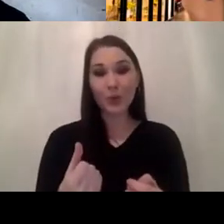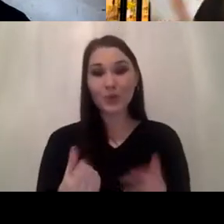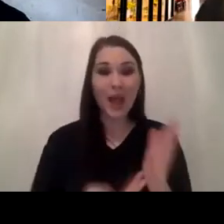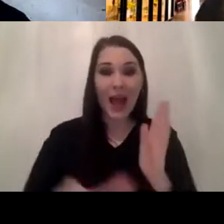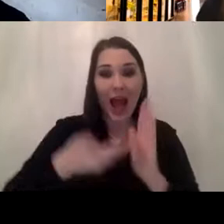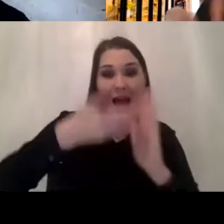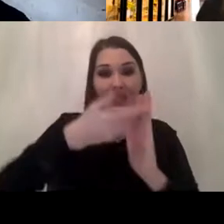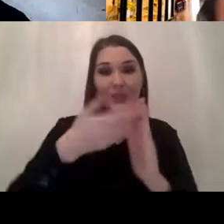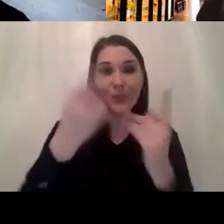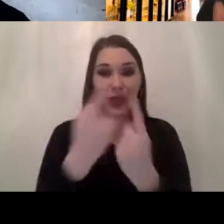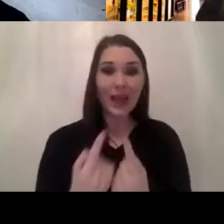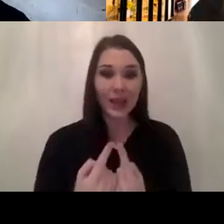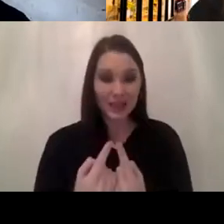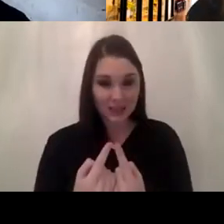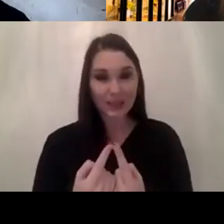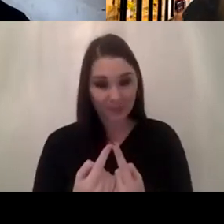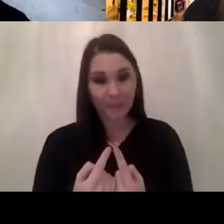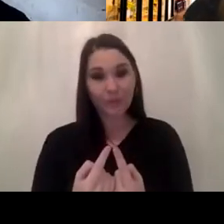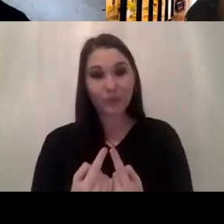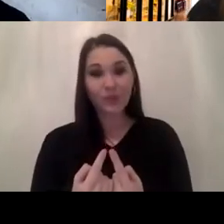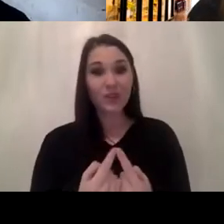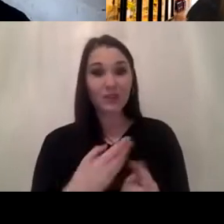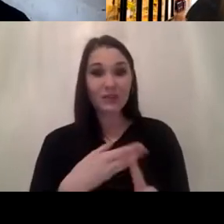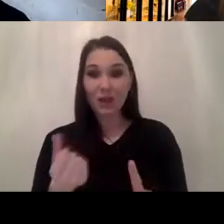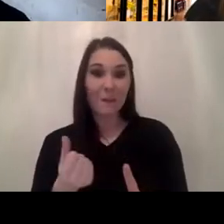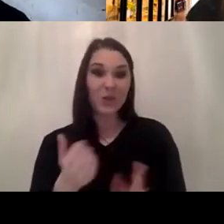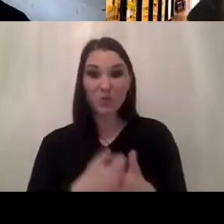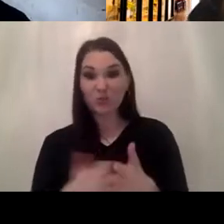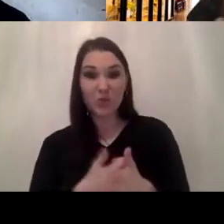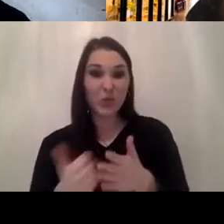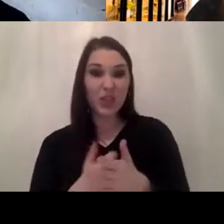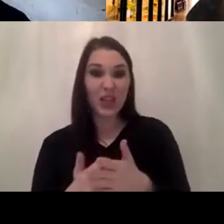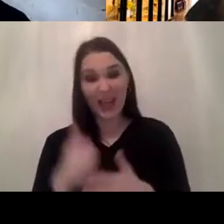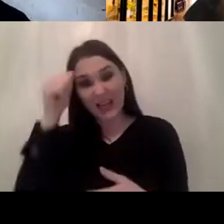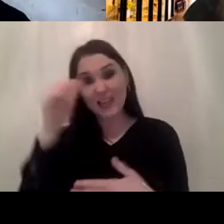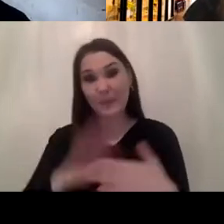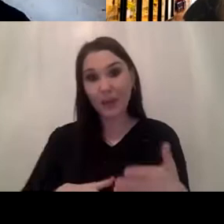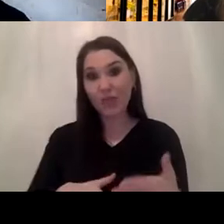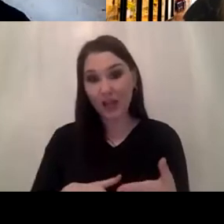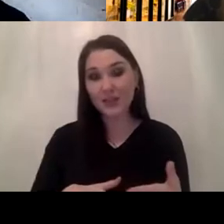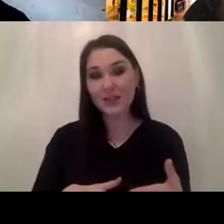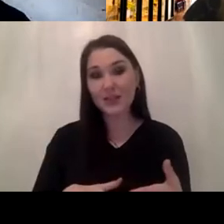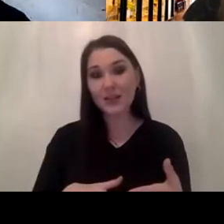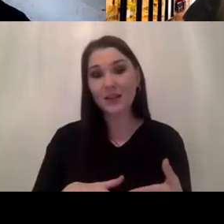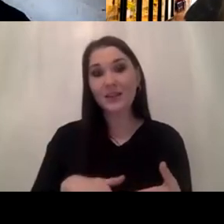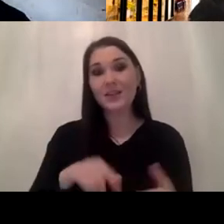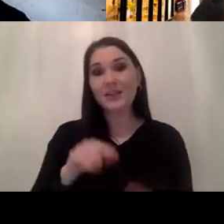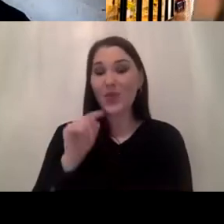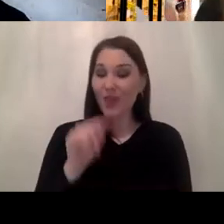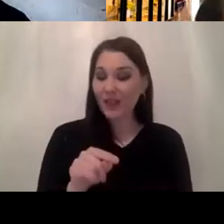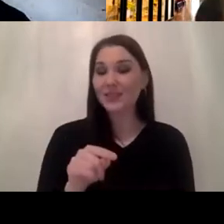or partners that who don't normally experience this kind of collaboration and learning in that session. So